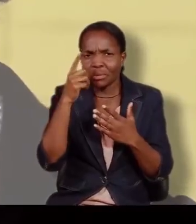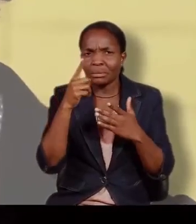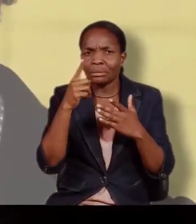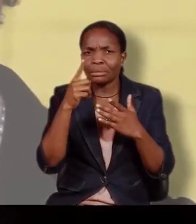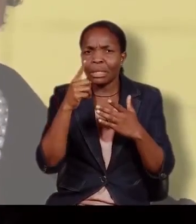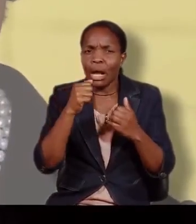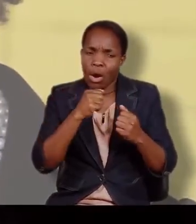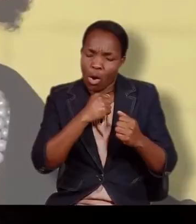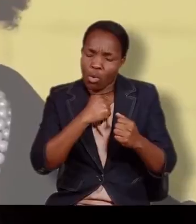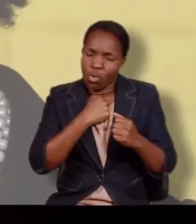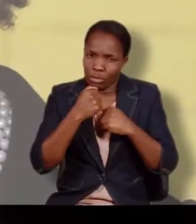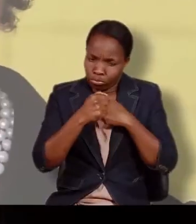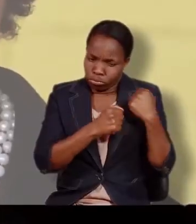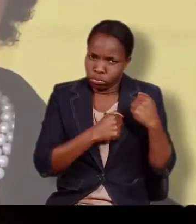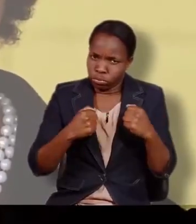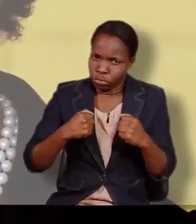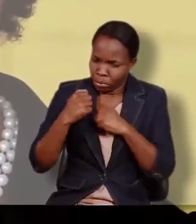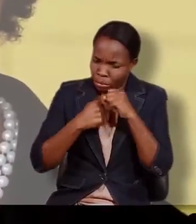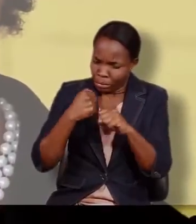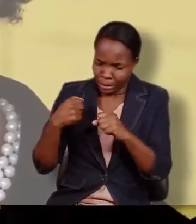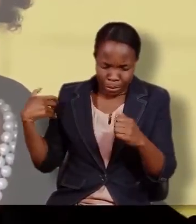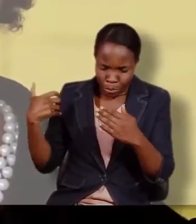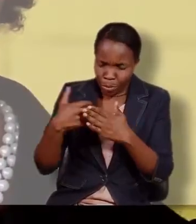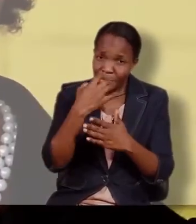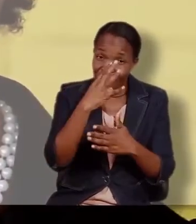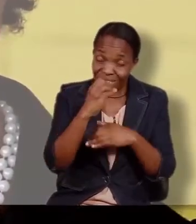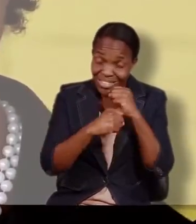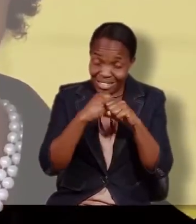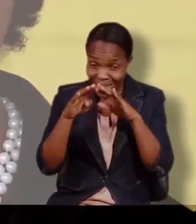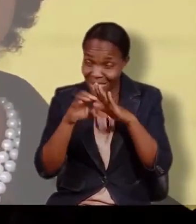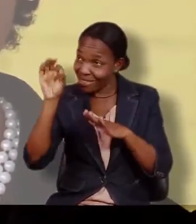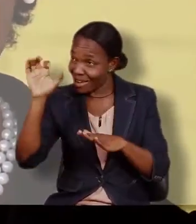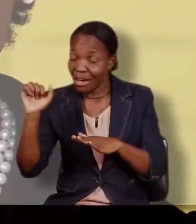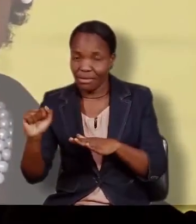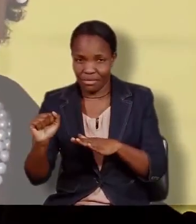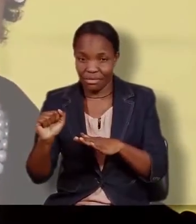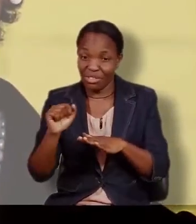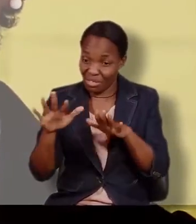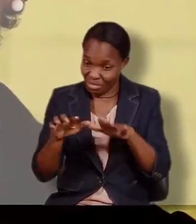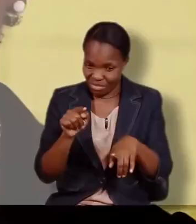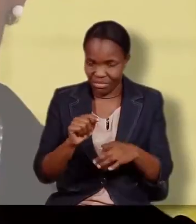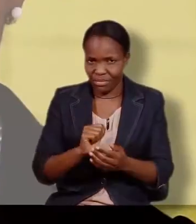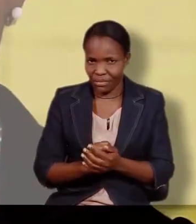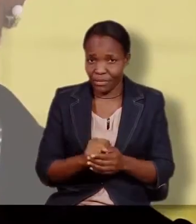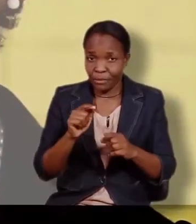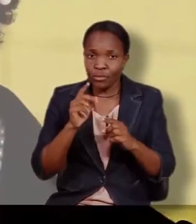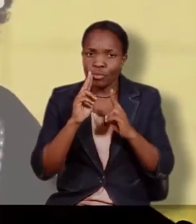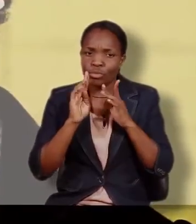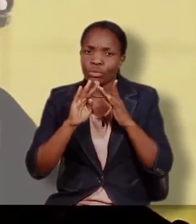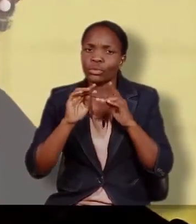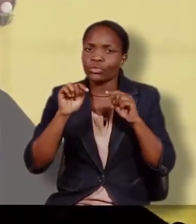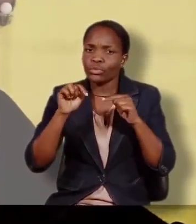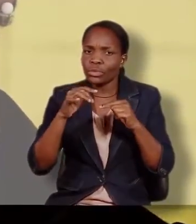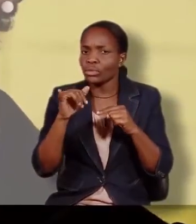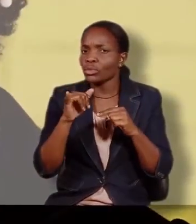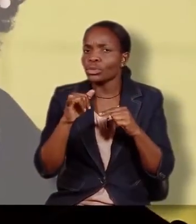our fathers and mothers faced every day for over 40 years under South African rule. Today we are talking about the attraction that